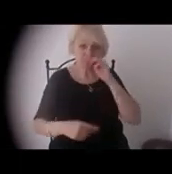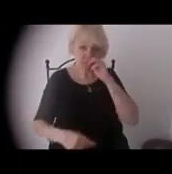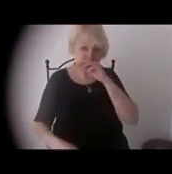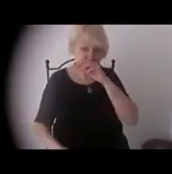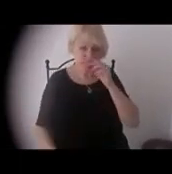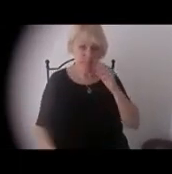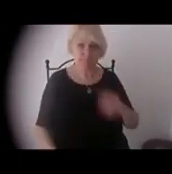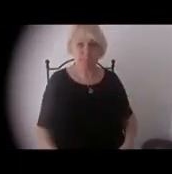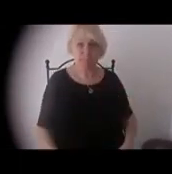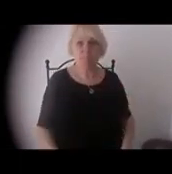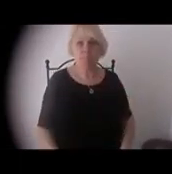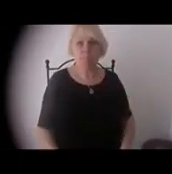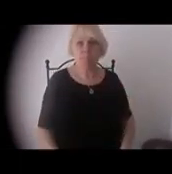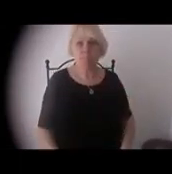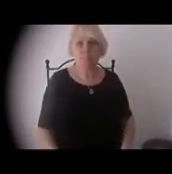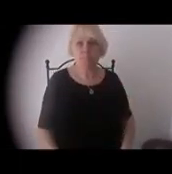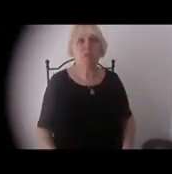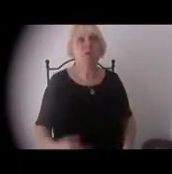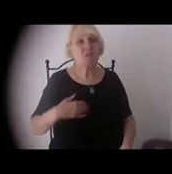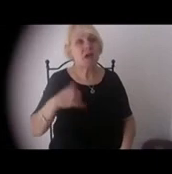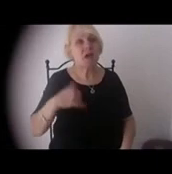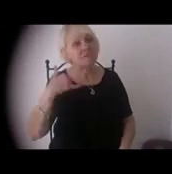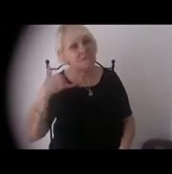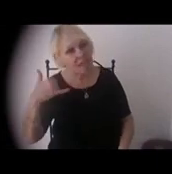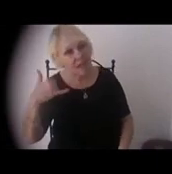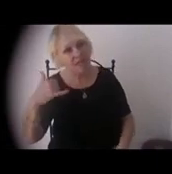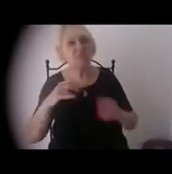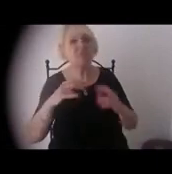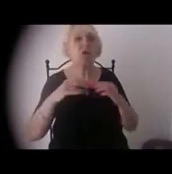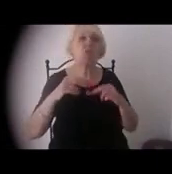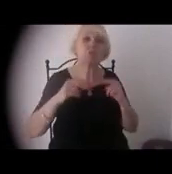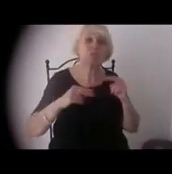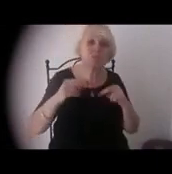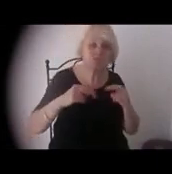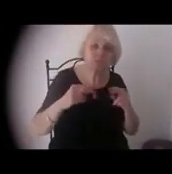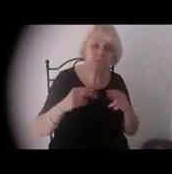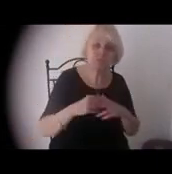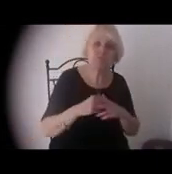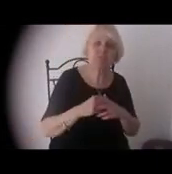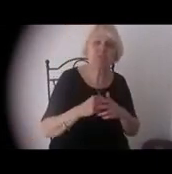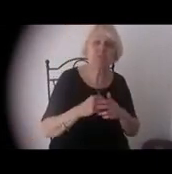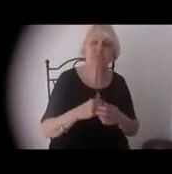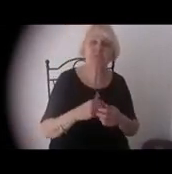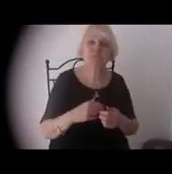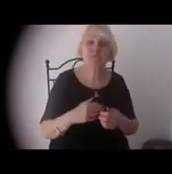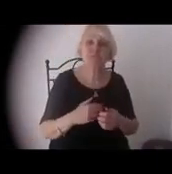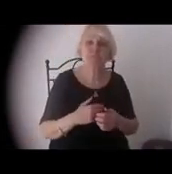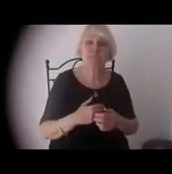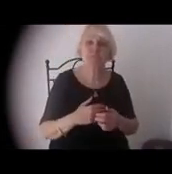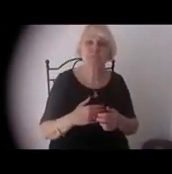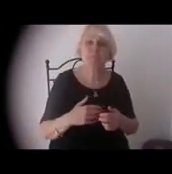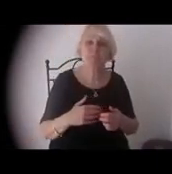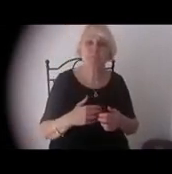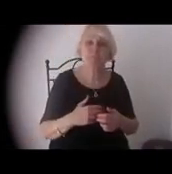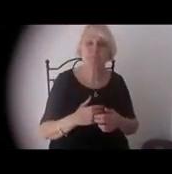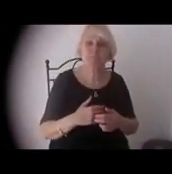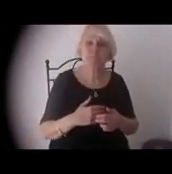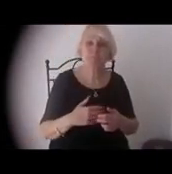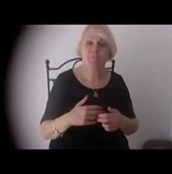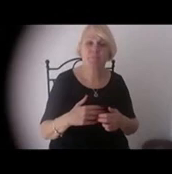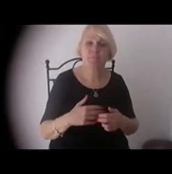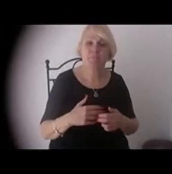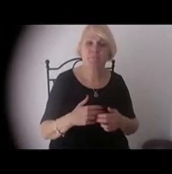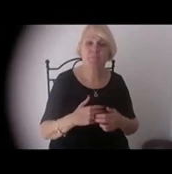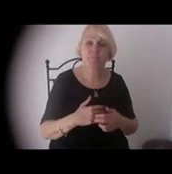around telephone contacts that we also want to make sure that we're implementing within the service. And that's just another example. If you was looked